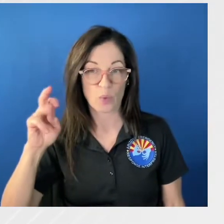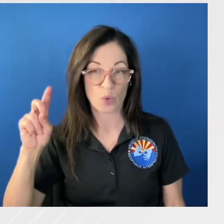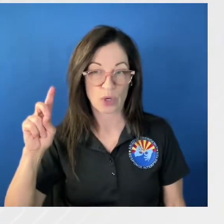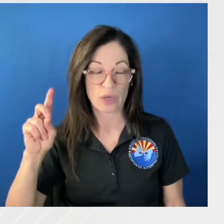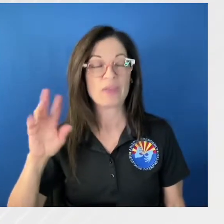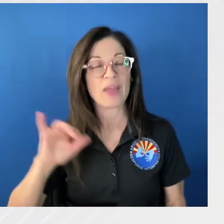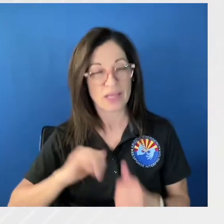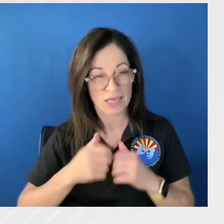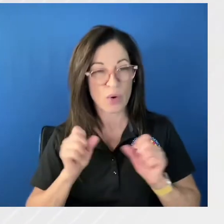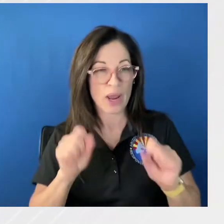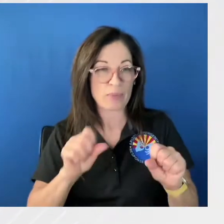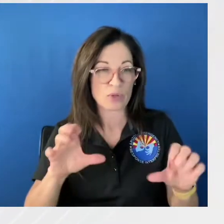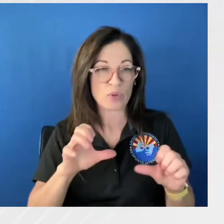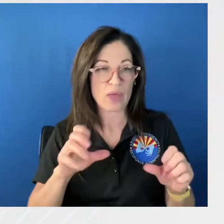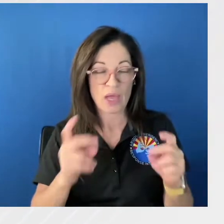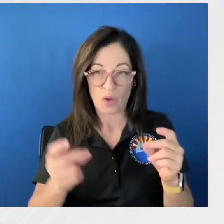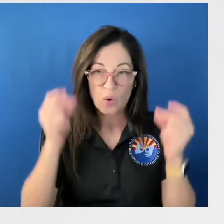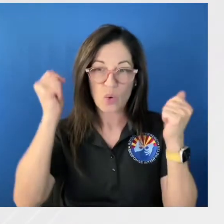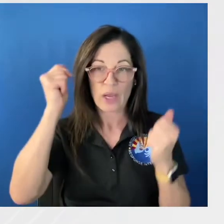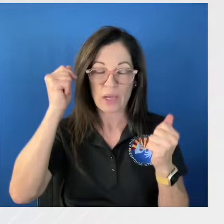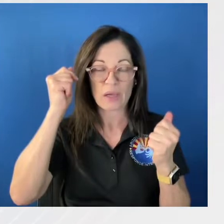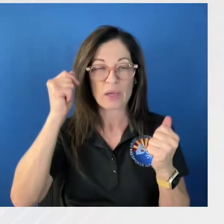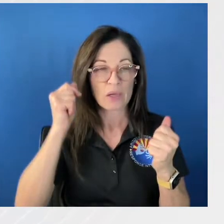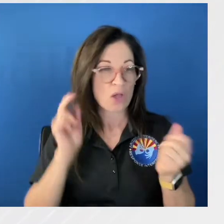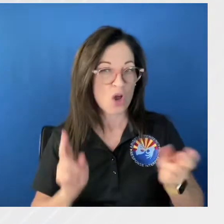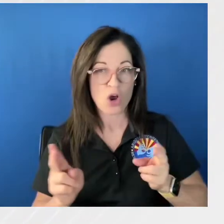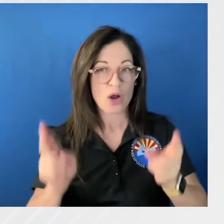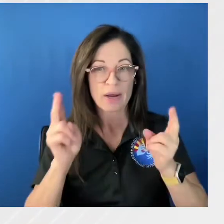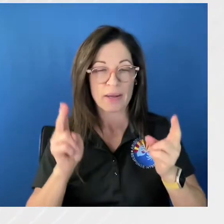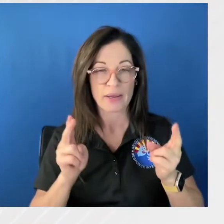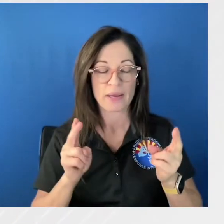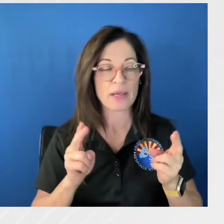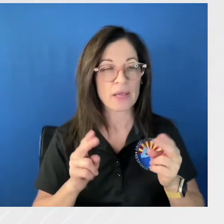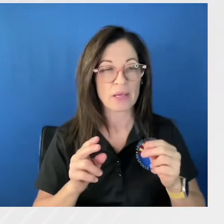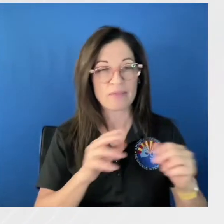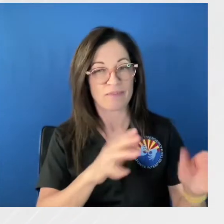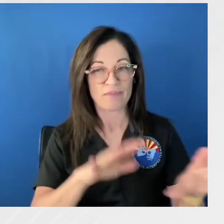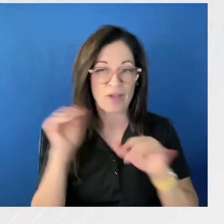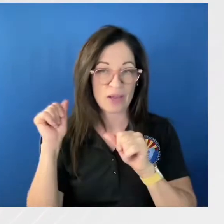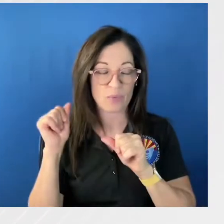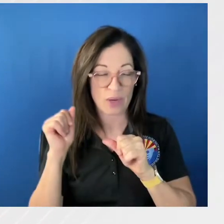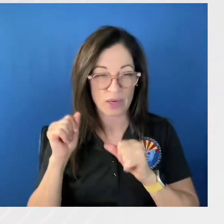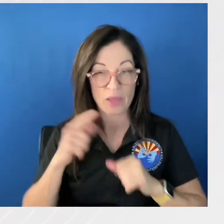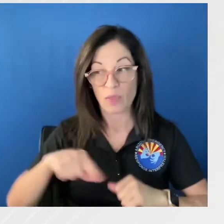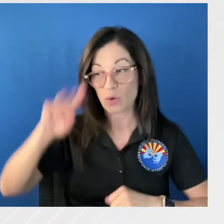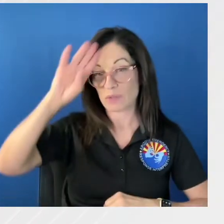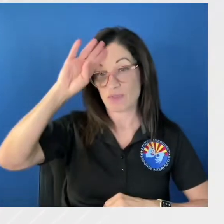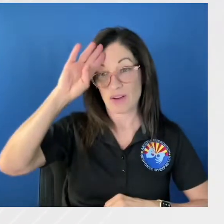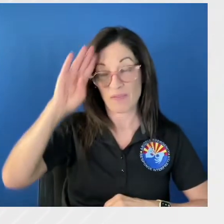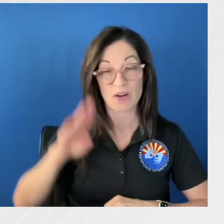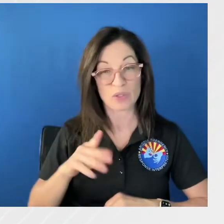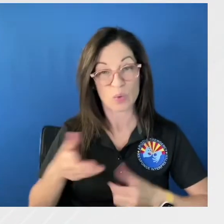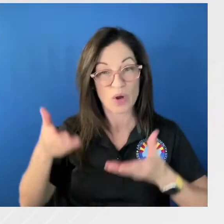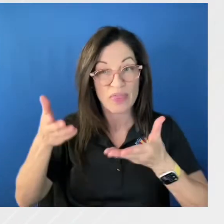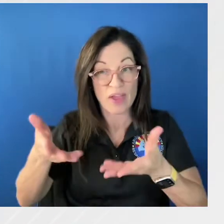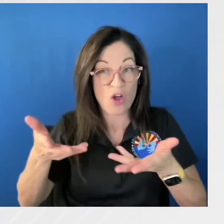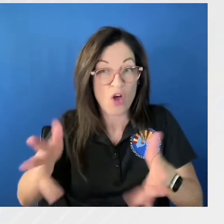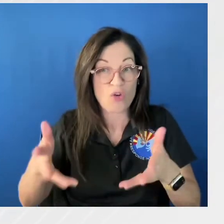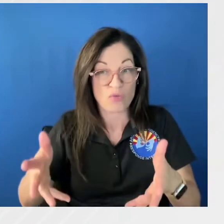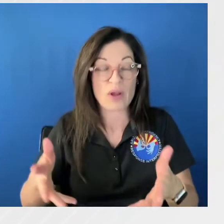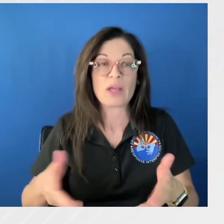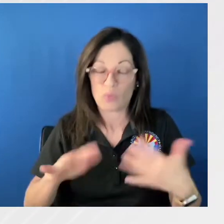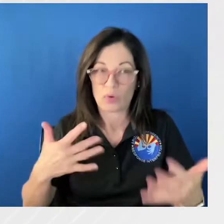able to do that leapfrog and scramble, as it just relates to the evacuation. And those firefighters that were embedded in there certainly had their hands